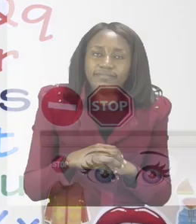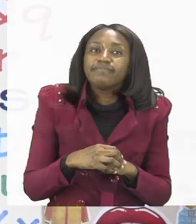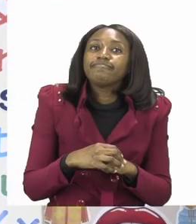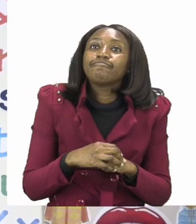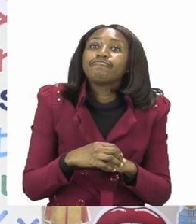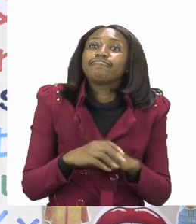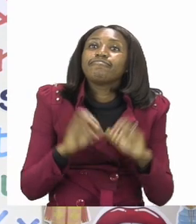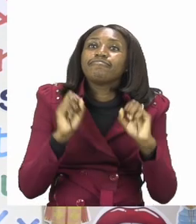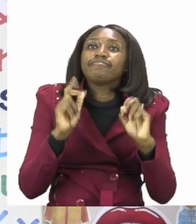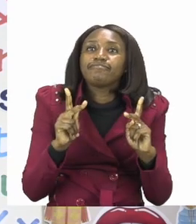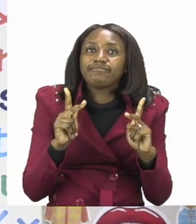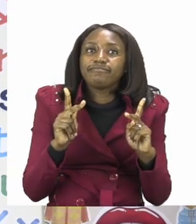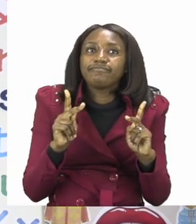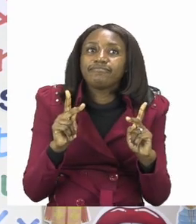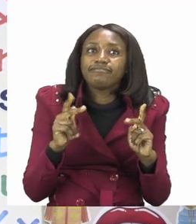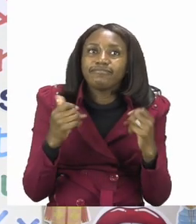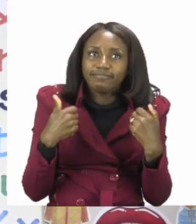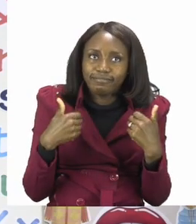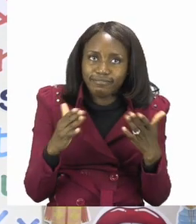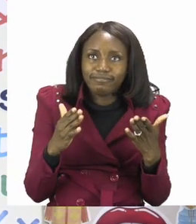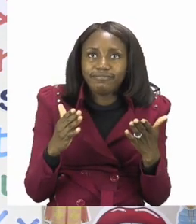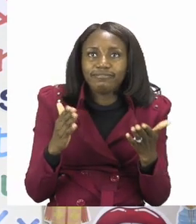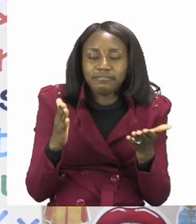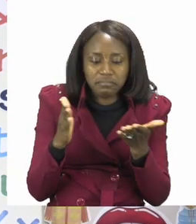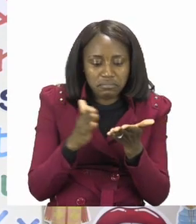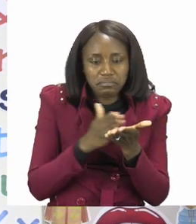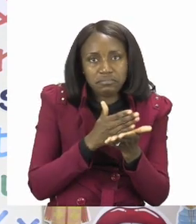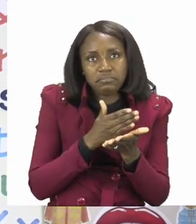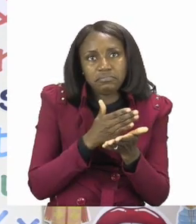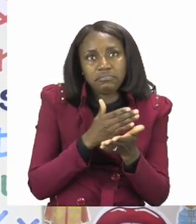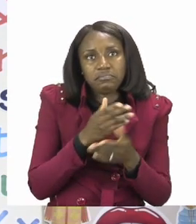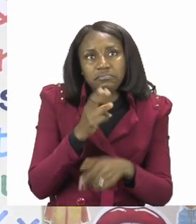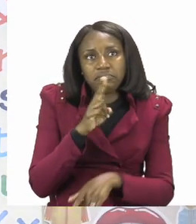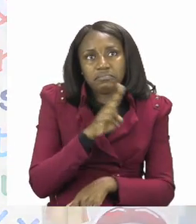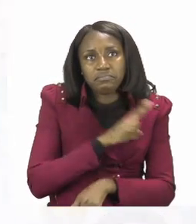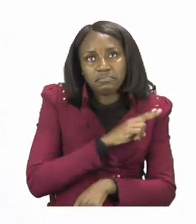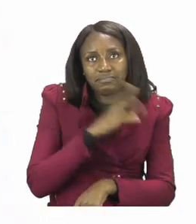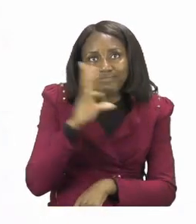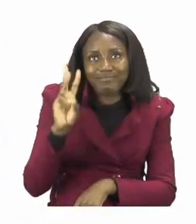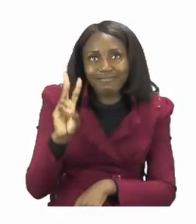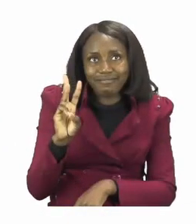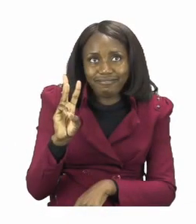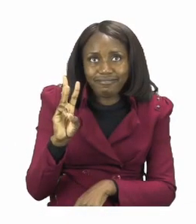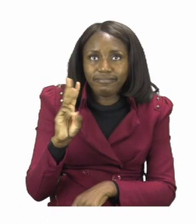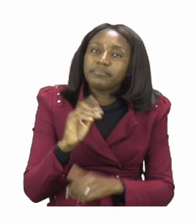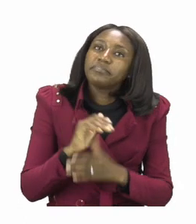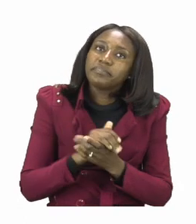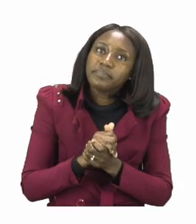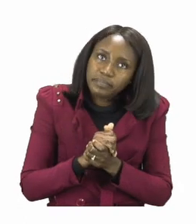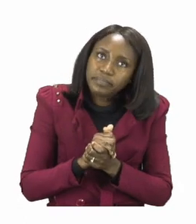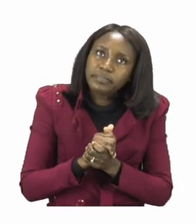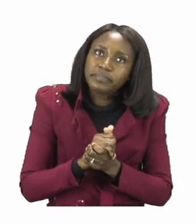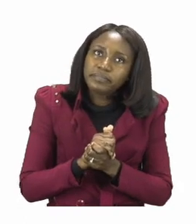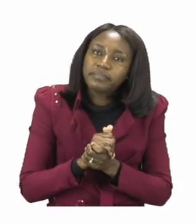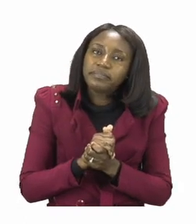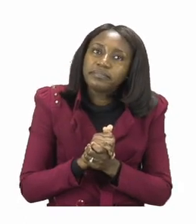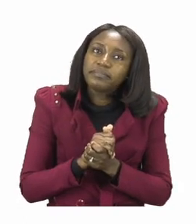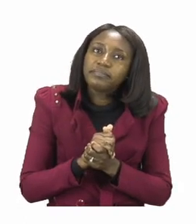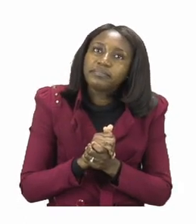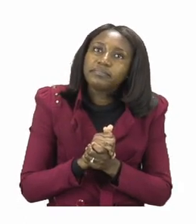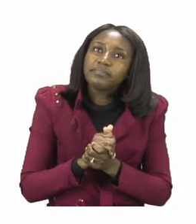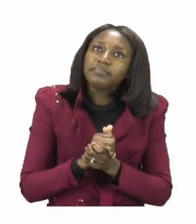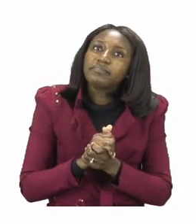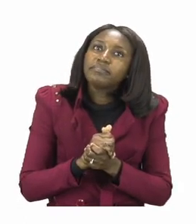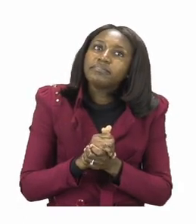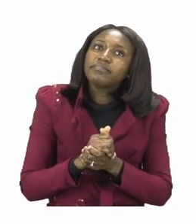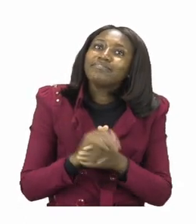Let's start our lesson today, boys and girls, by going to page 26. On page 26, we are going to